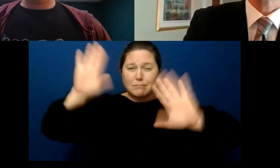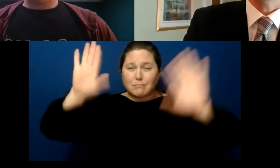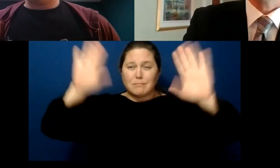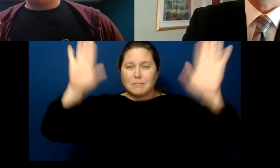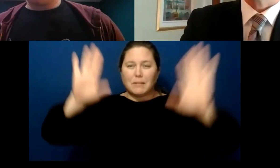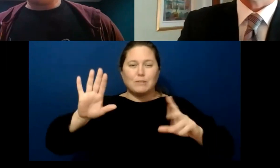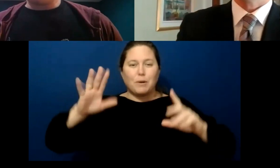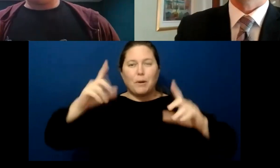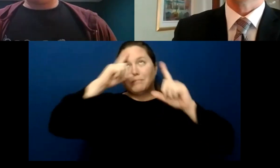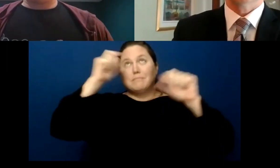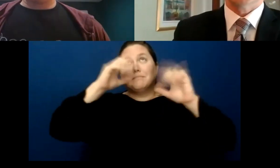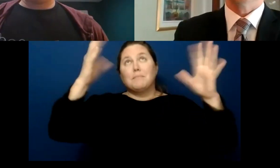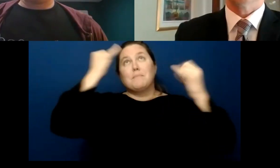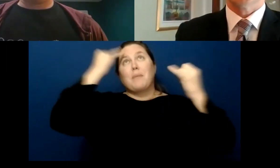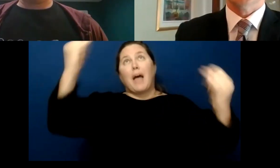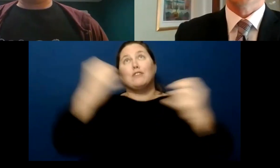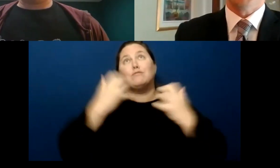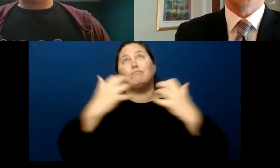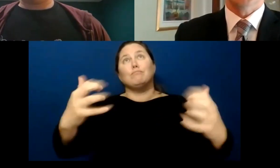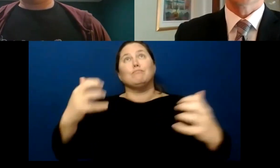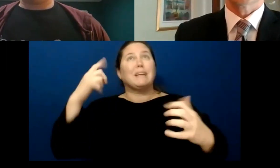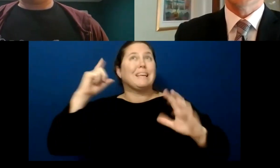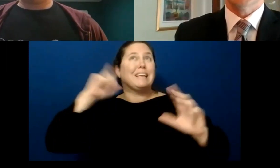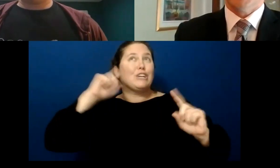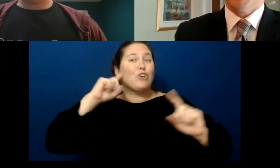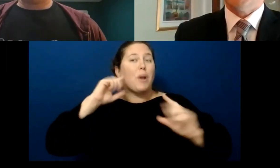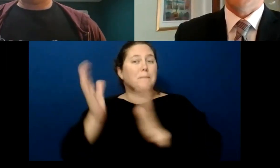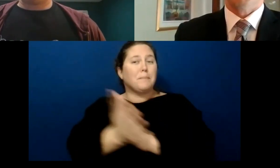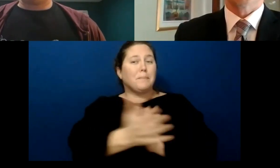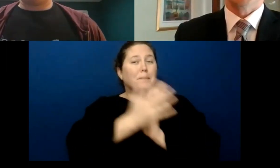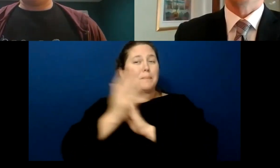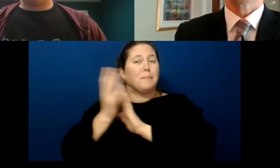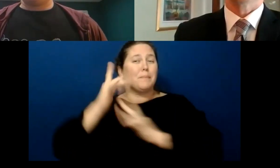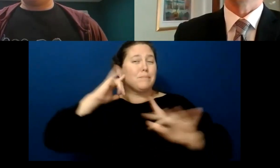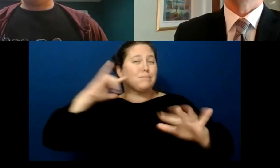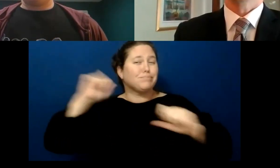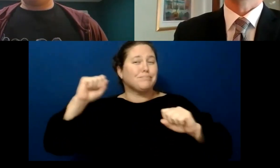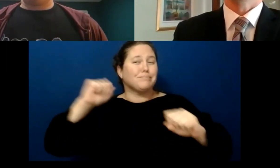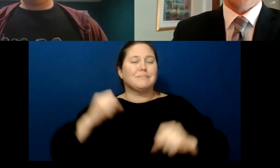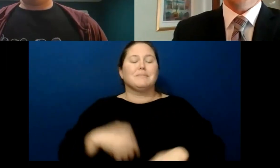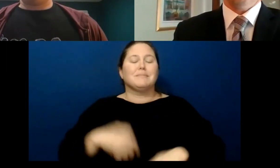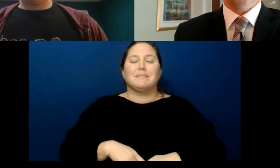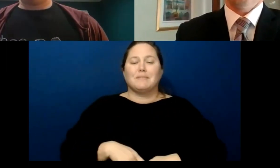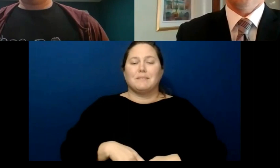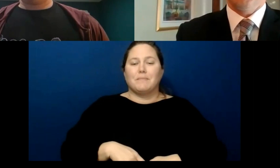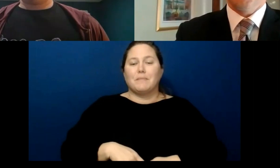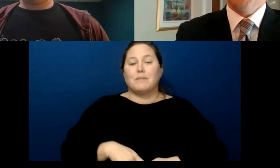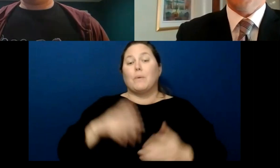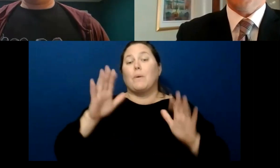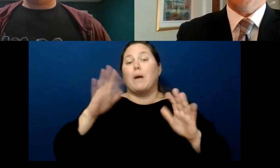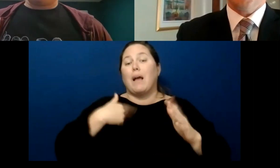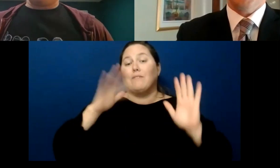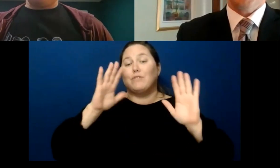like. Thanks everybody again. We'll see you in a couple weeks and have a great rest of your week.